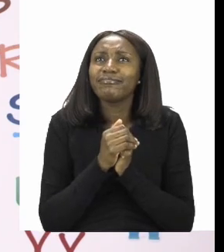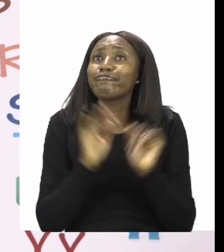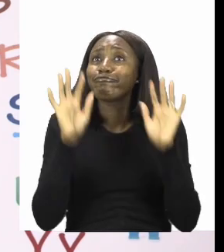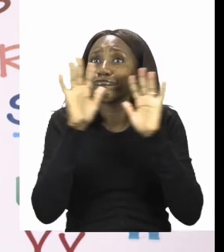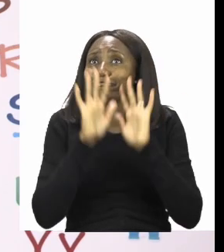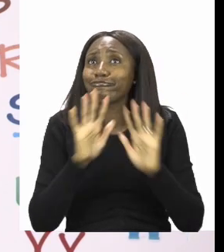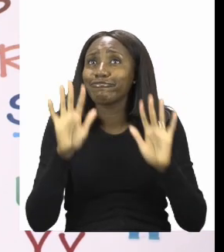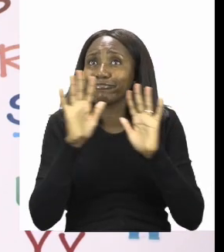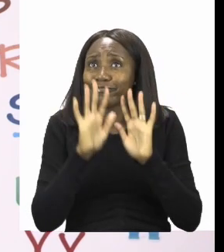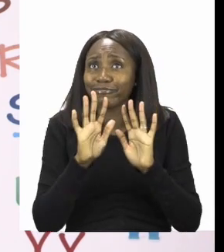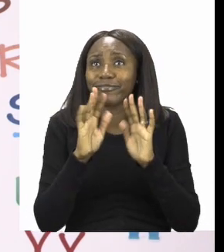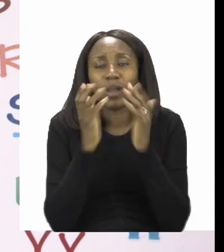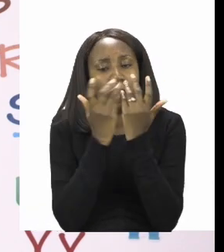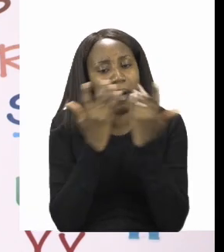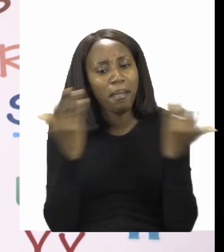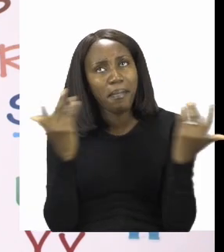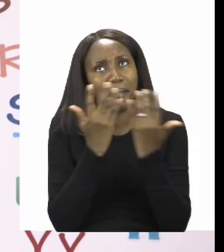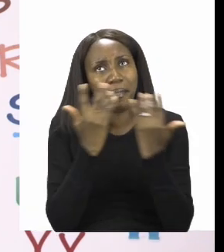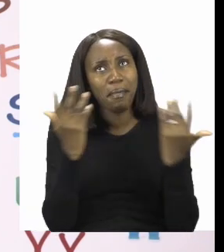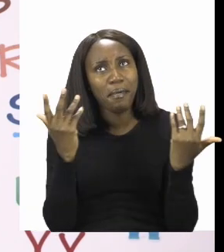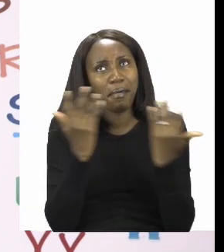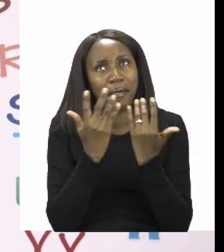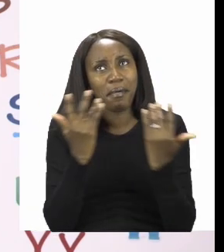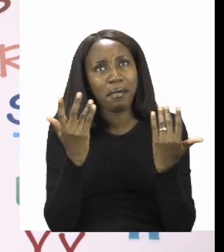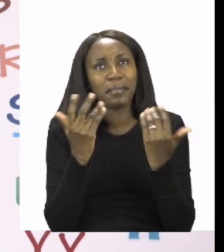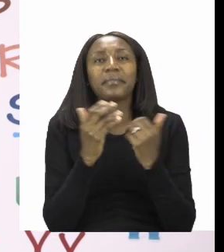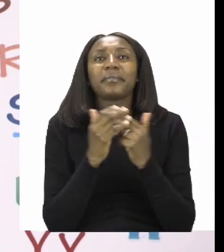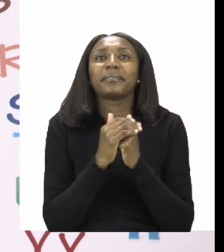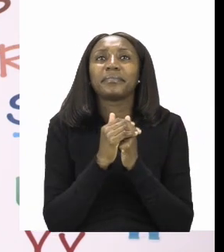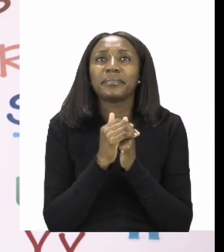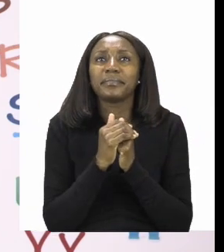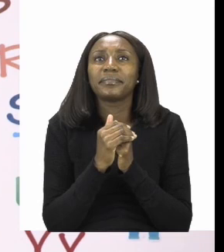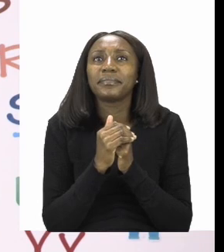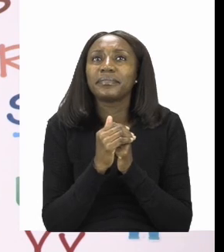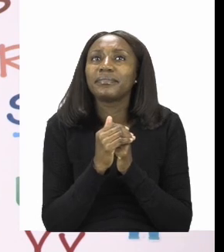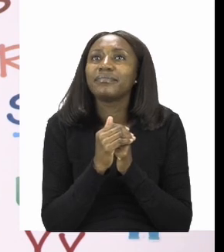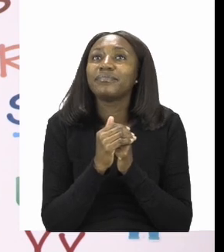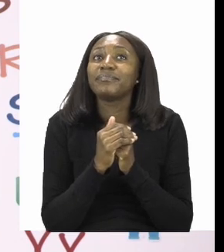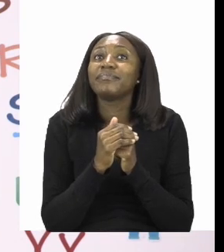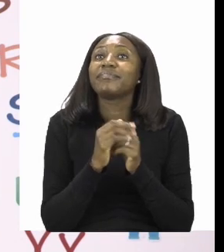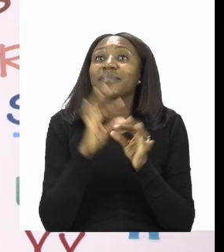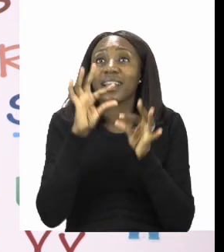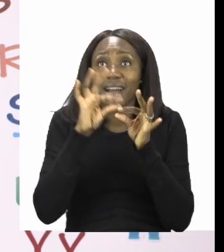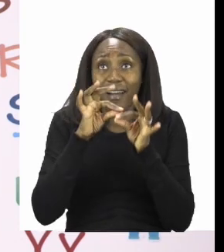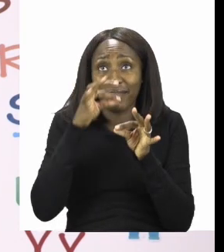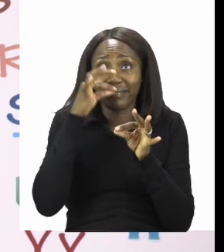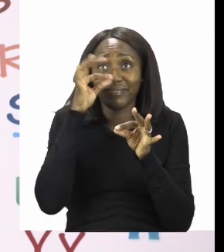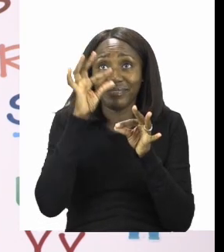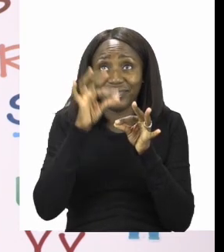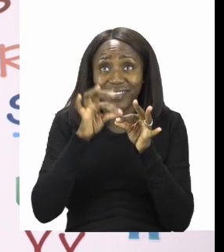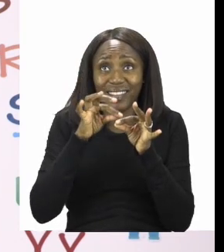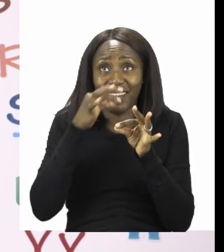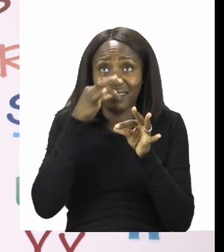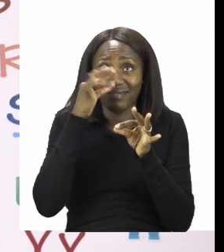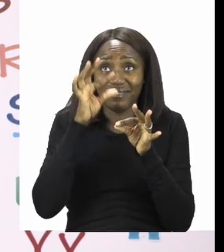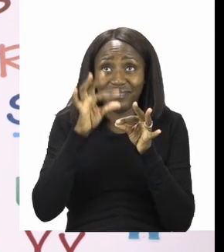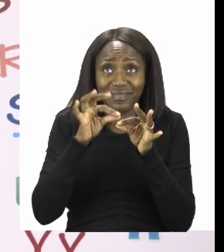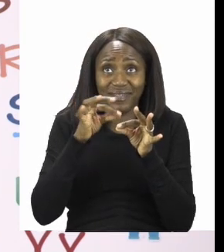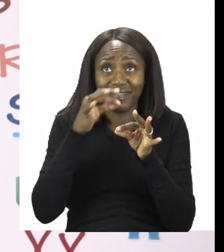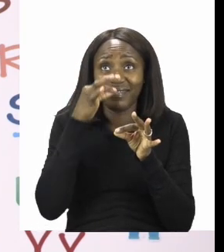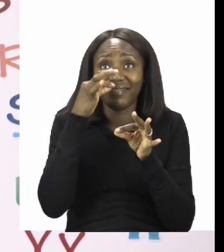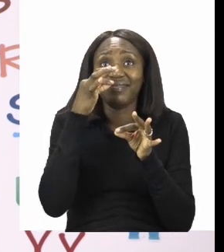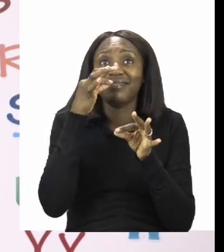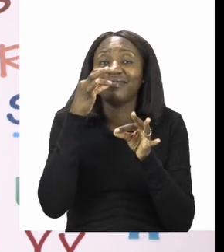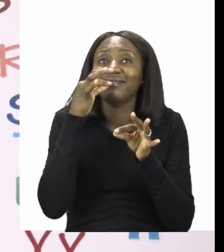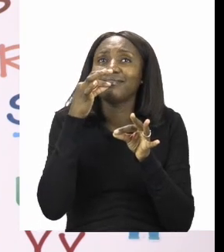grass is green. Good job. Then we have some grapes.